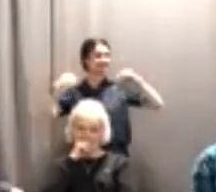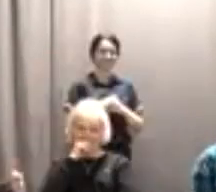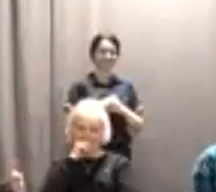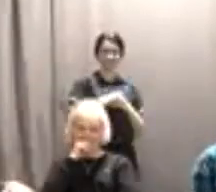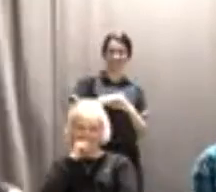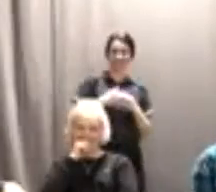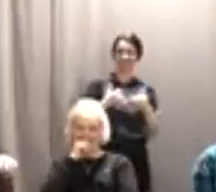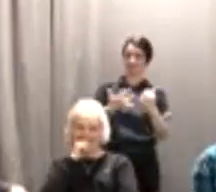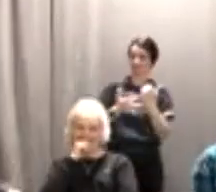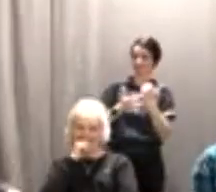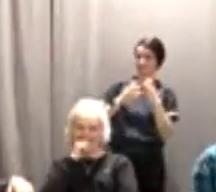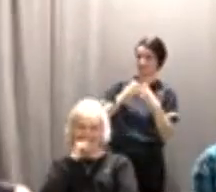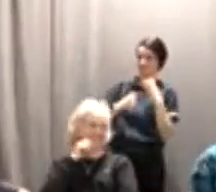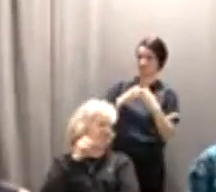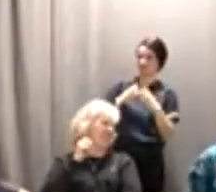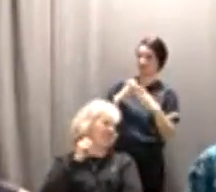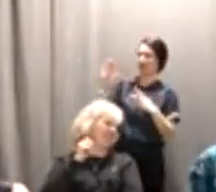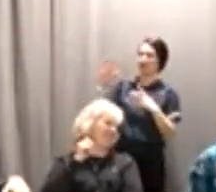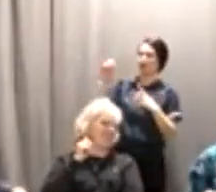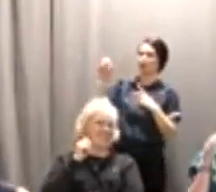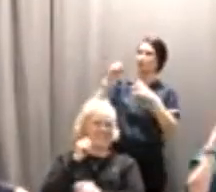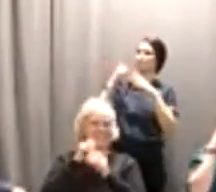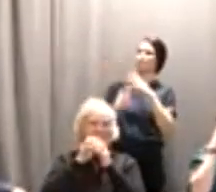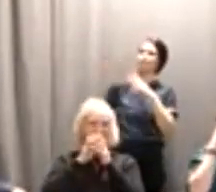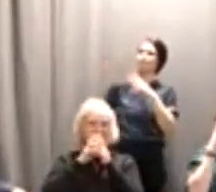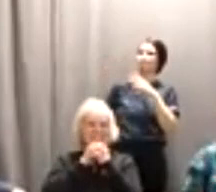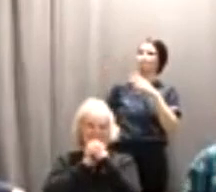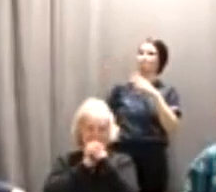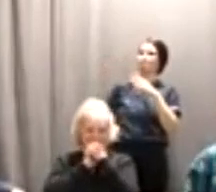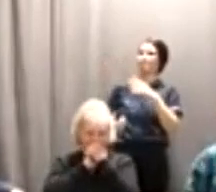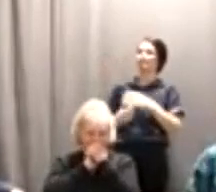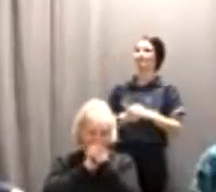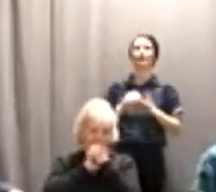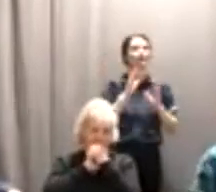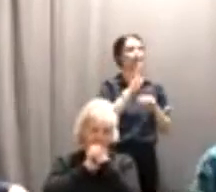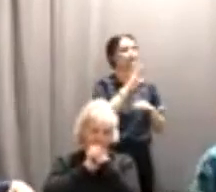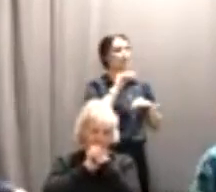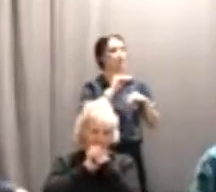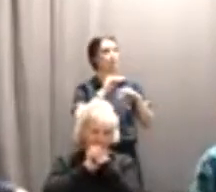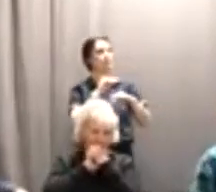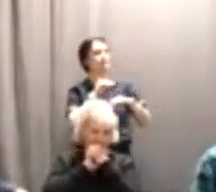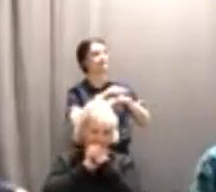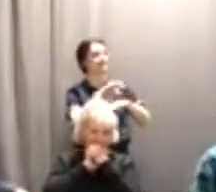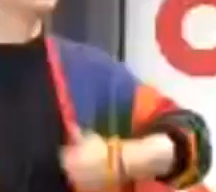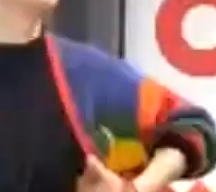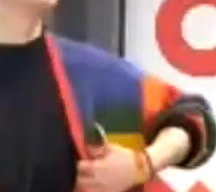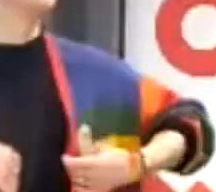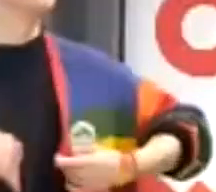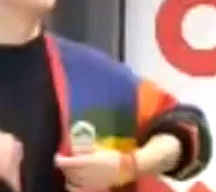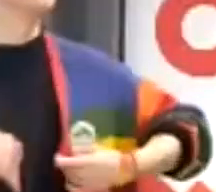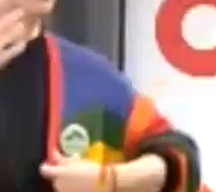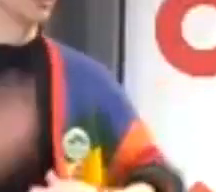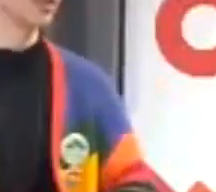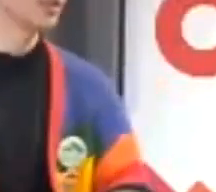with the technical difficulties, I've forgotten what the question was. What is your advice and information